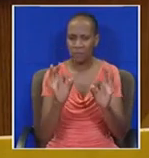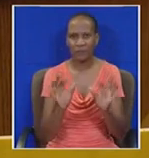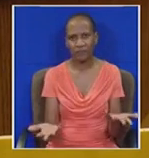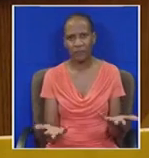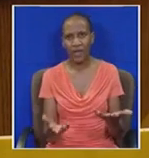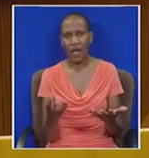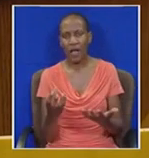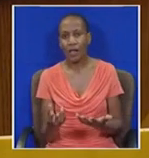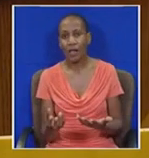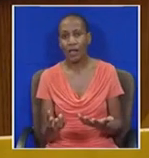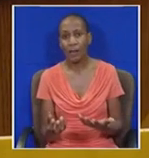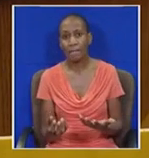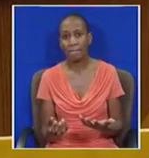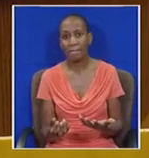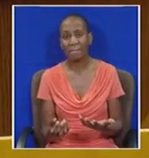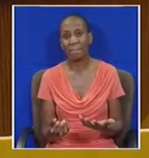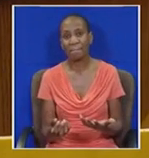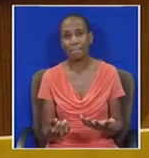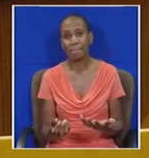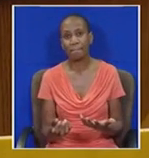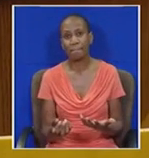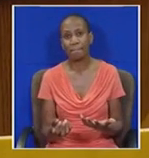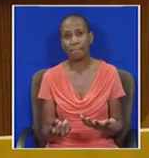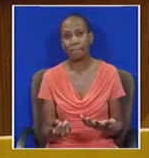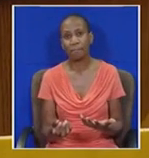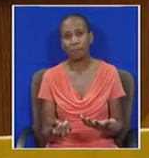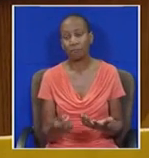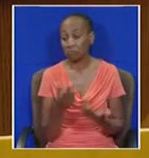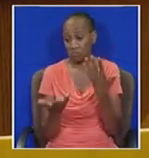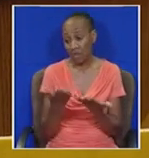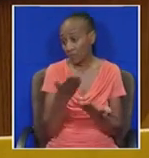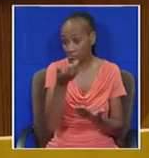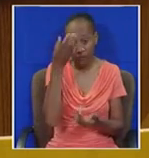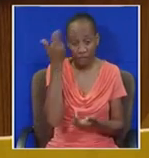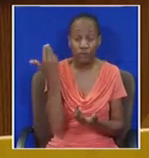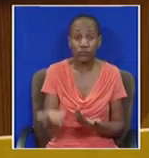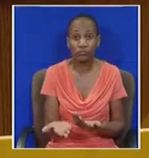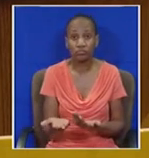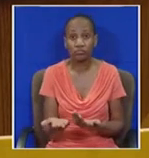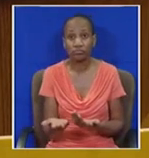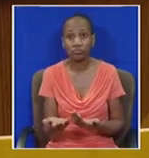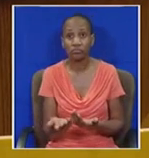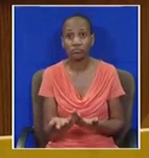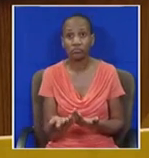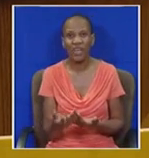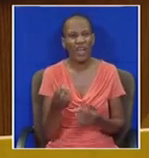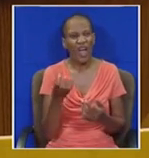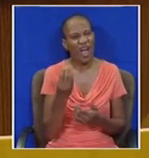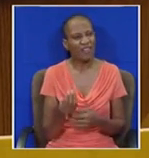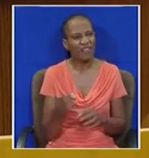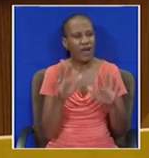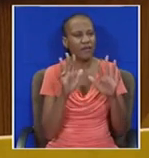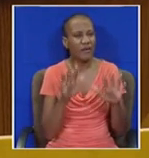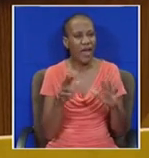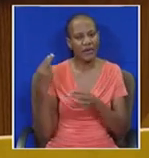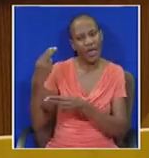of fauna and flora, and we may have forgotten that we actually have, I think it is 9